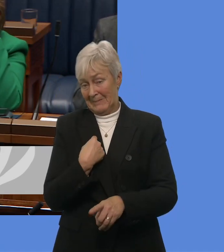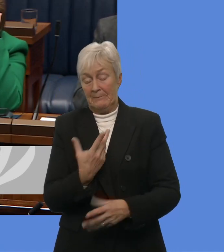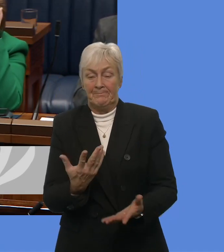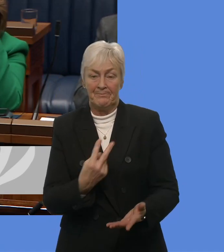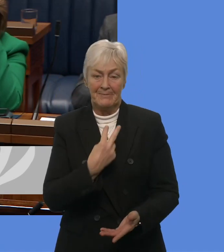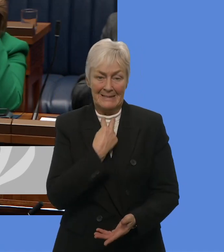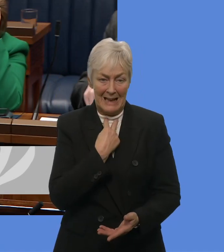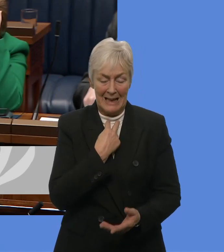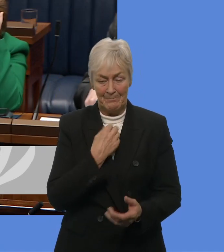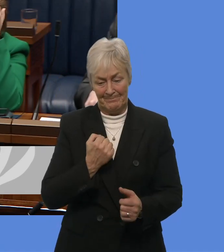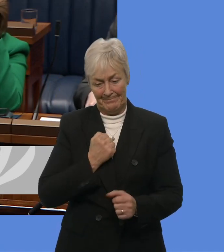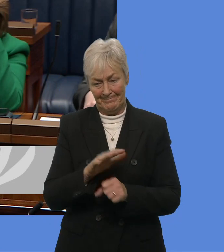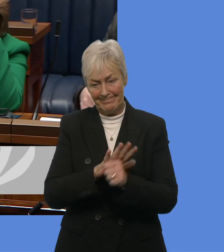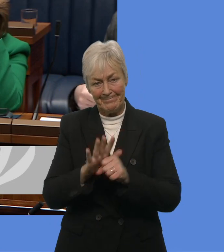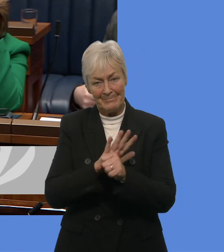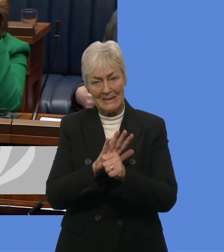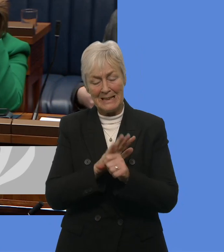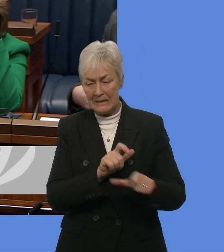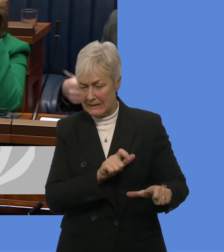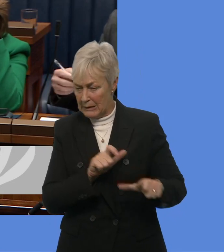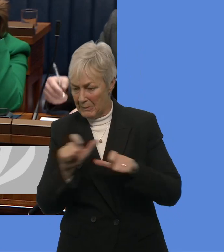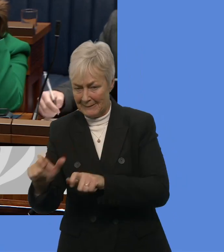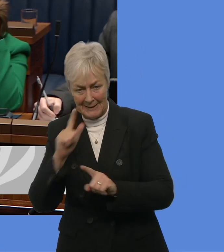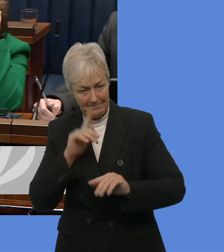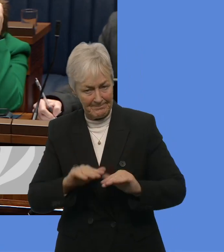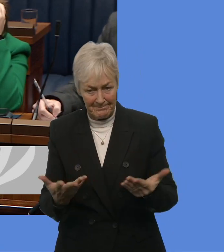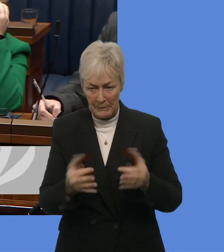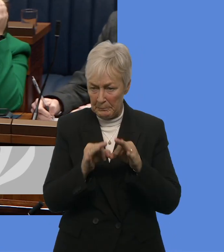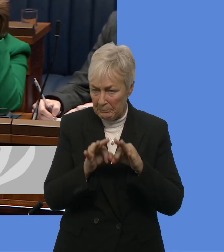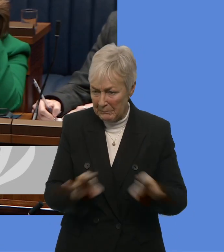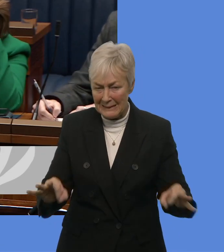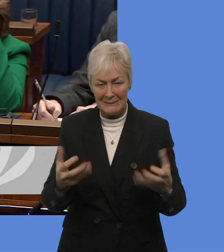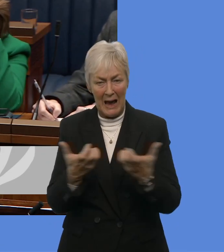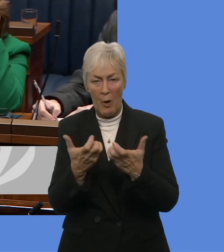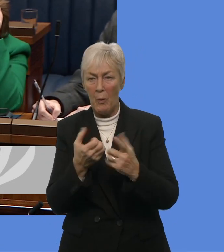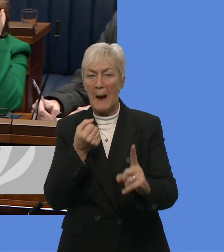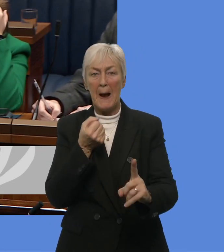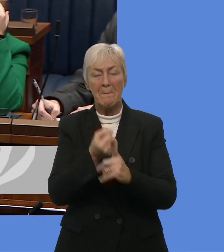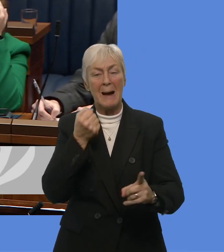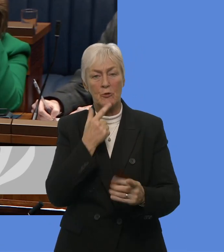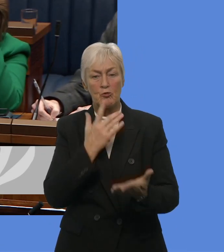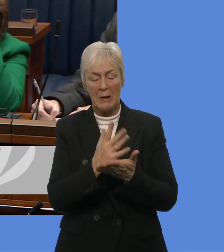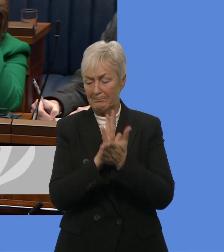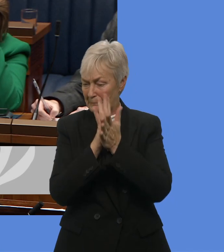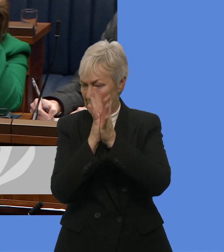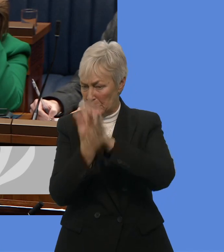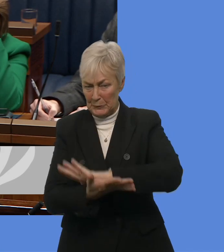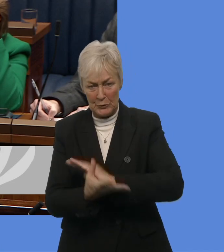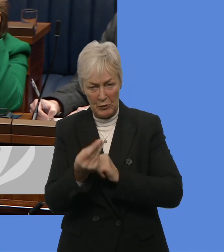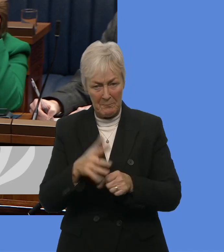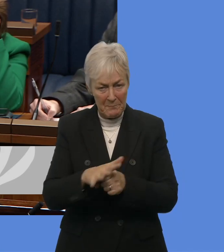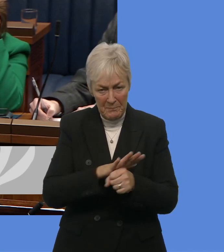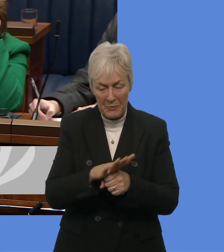Sadly, we see globally that instability. We see the lack of peace and how that impacts so detrimentally in terms of